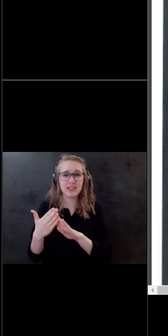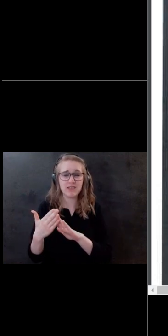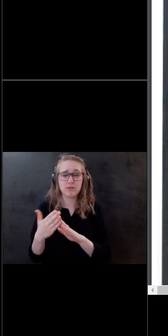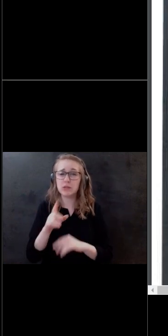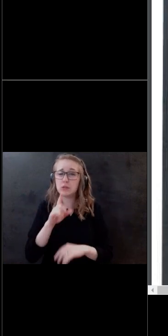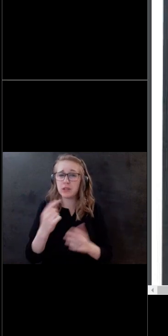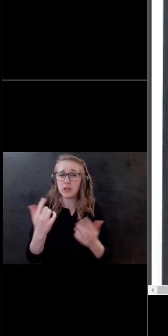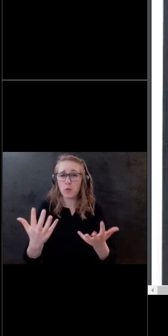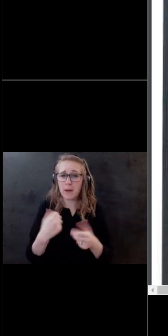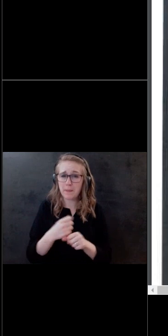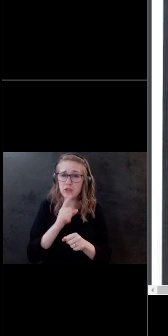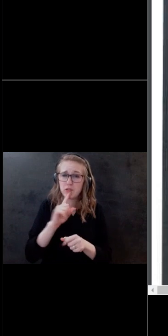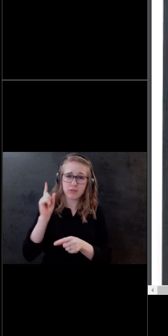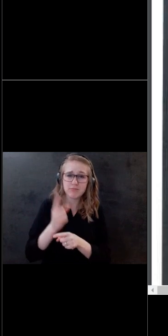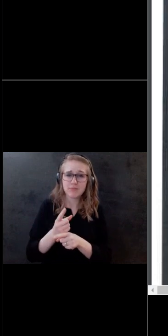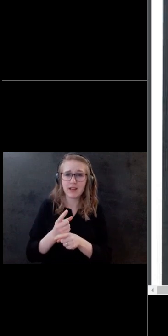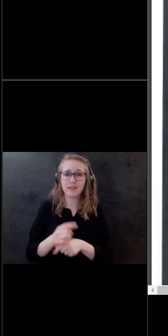make sure we get it right.